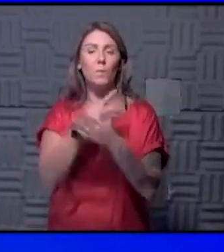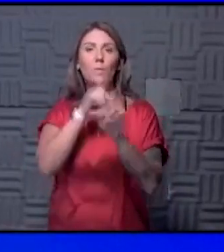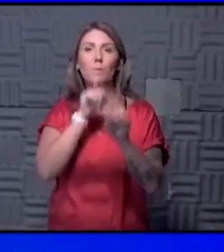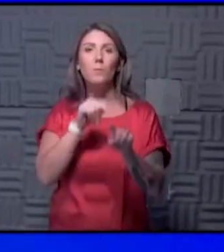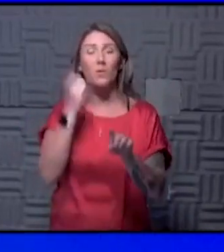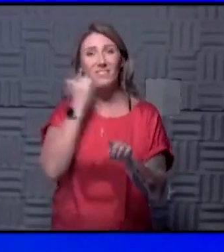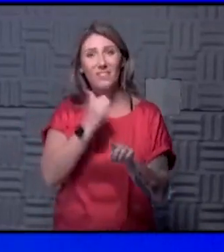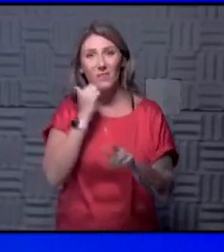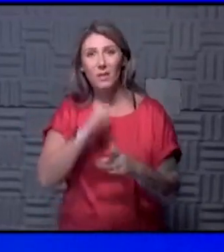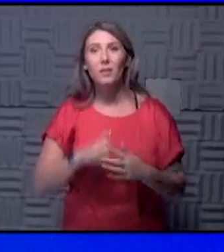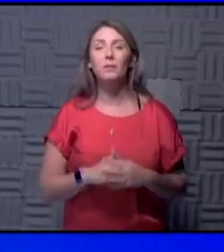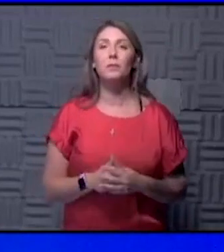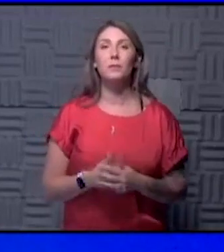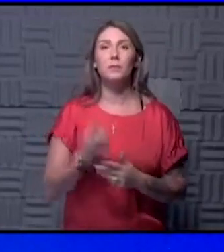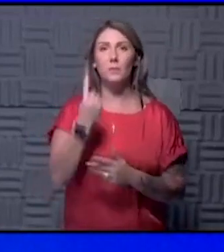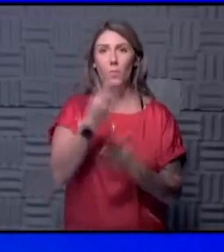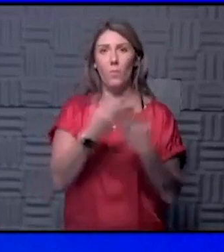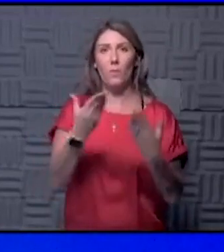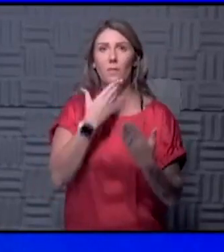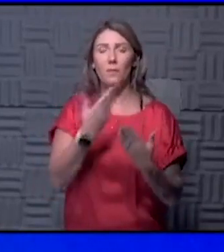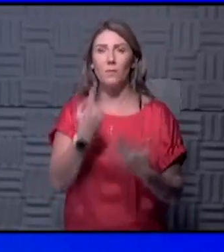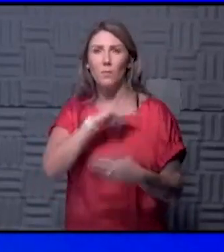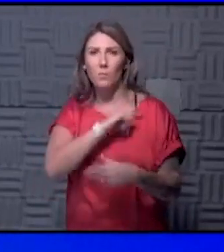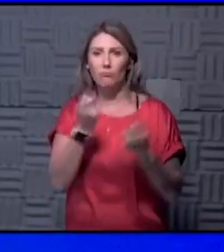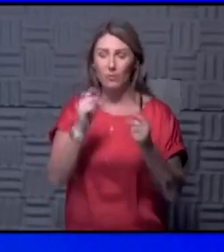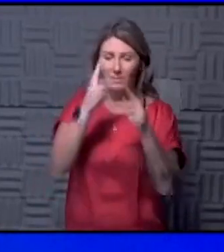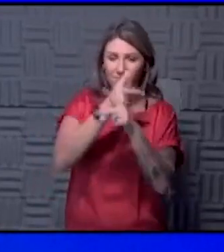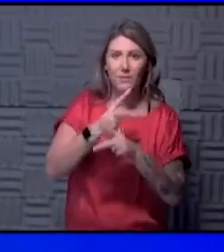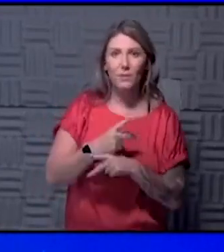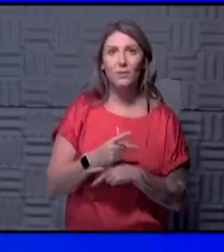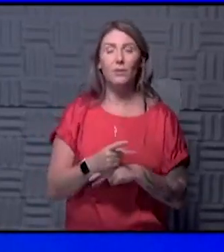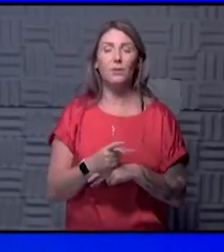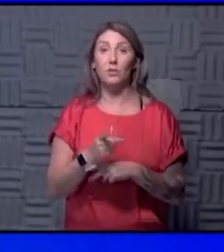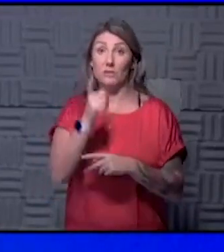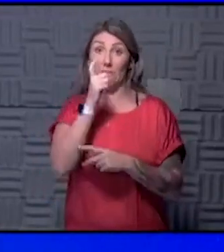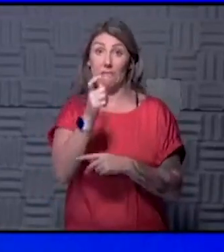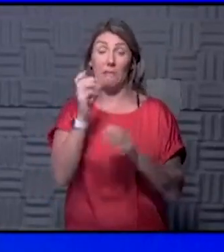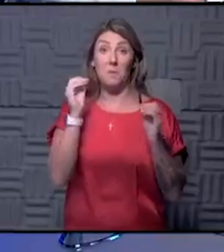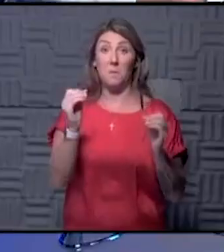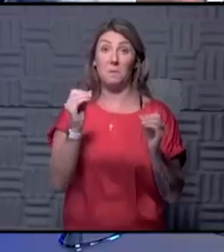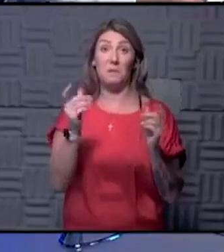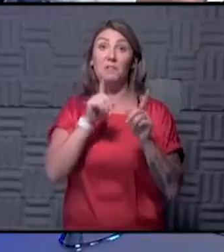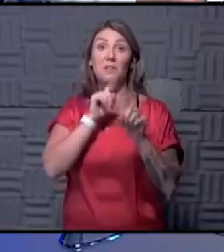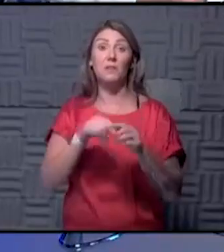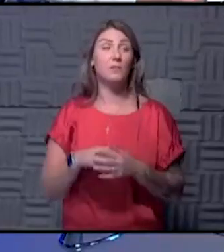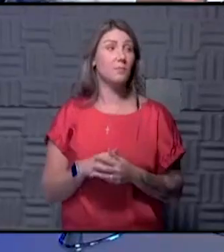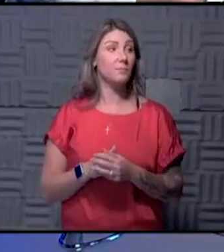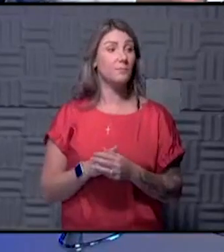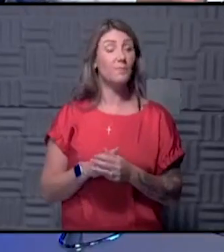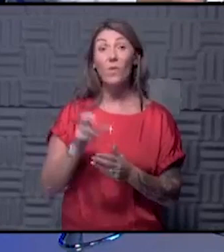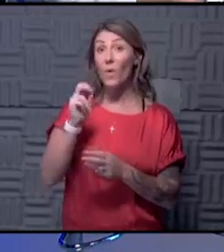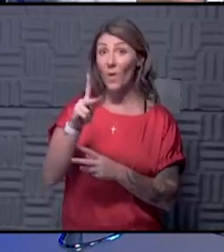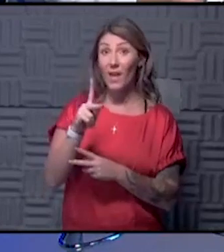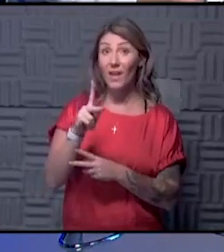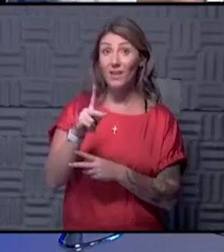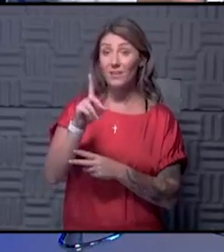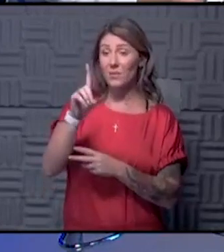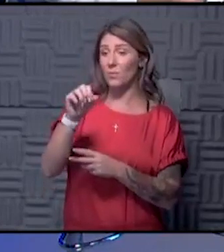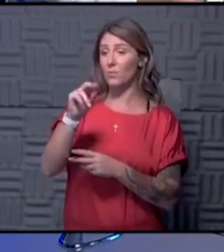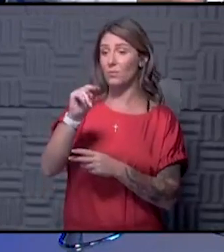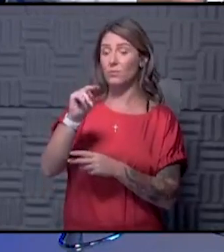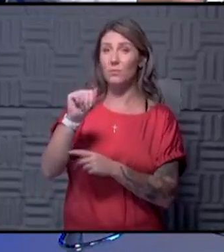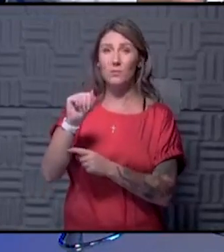So that is one thing that we are working towards figuring out right now. We just don't have the answers. Right. Jill? Okay, so Donna's worried